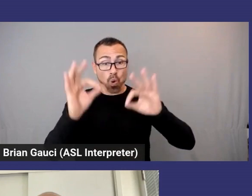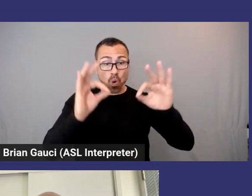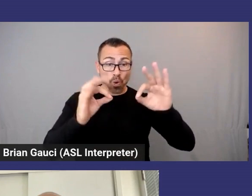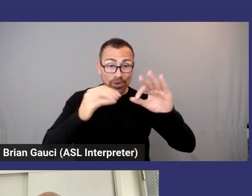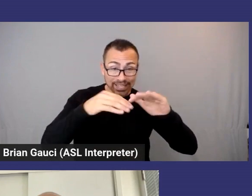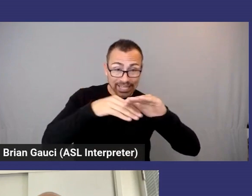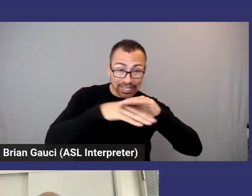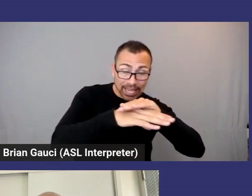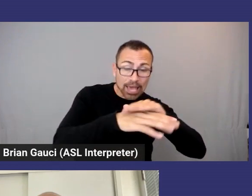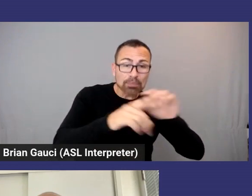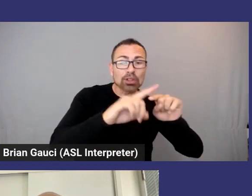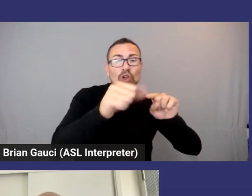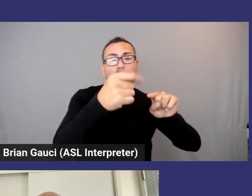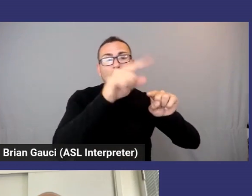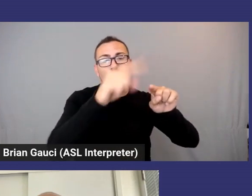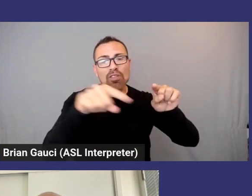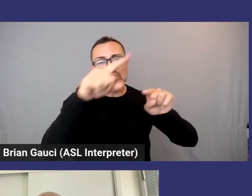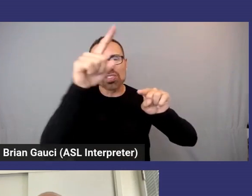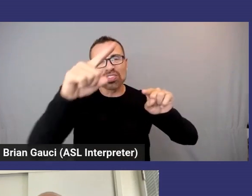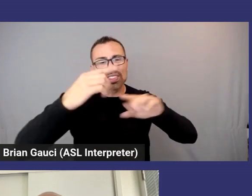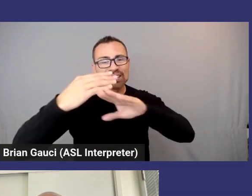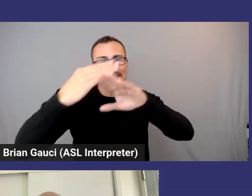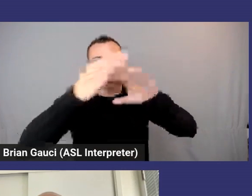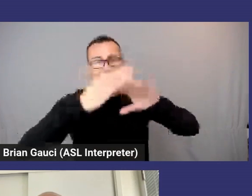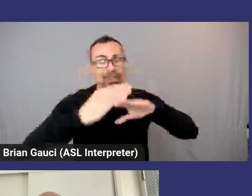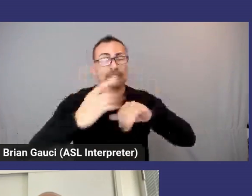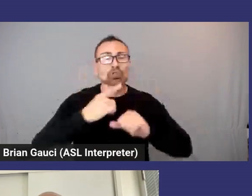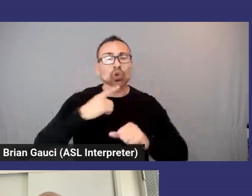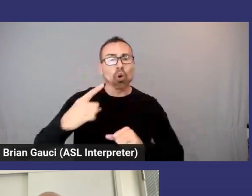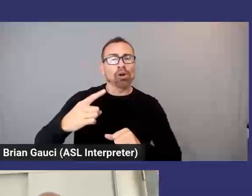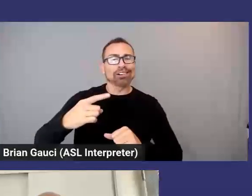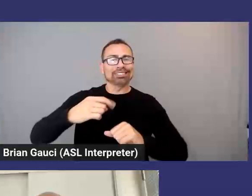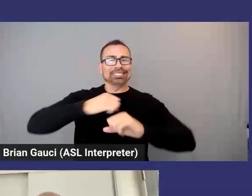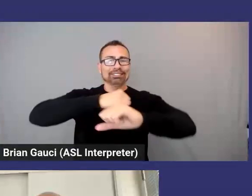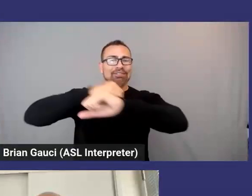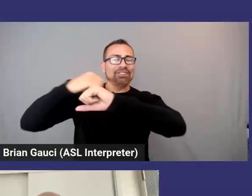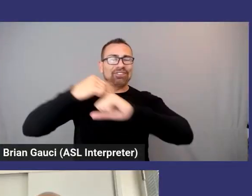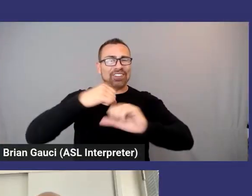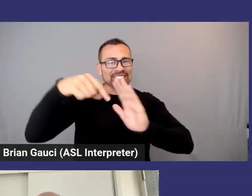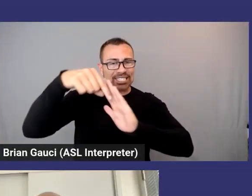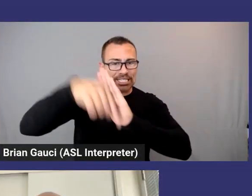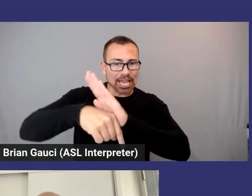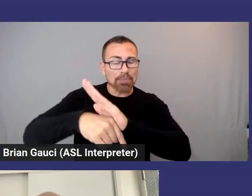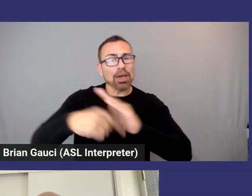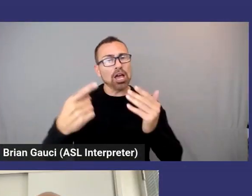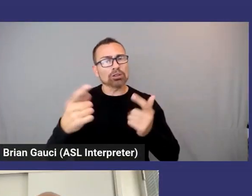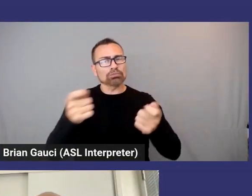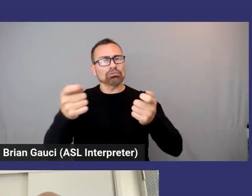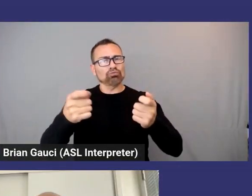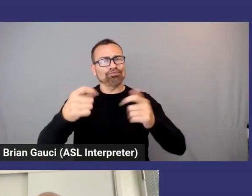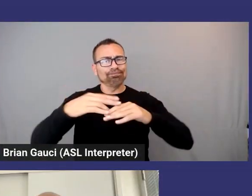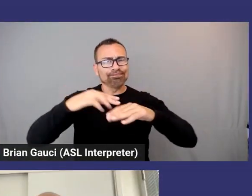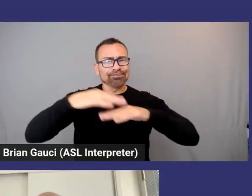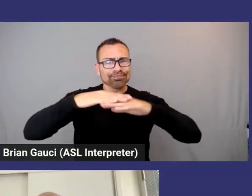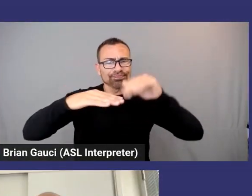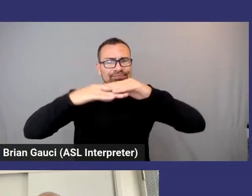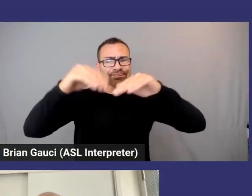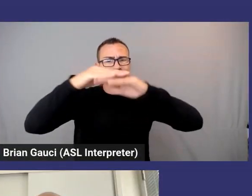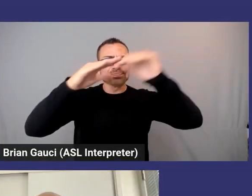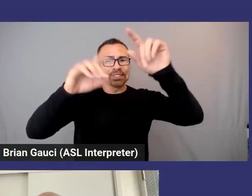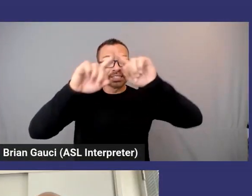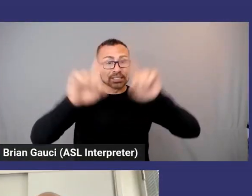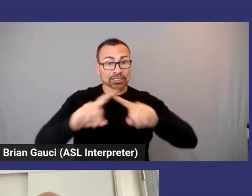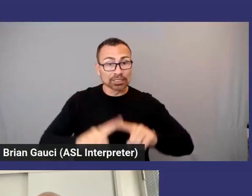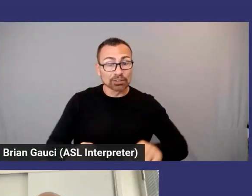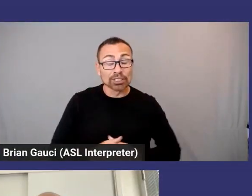able to kind of apply security controls at different layers is a much better position to be in. And so to tie this back to VPC Lattice, this was kind